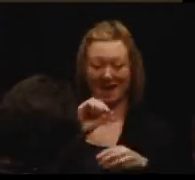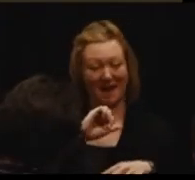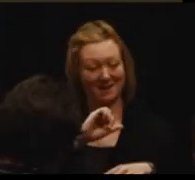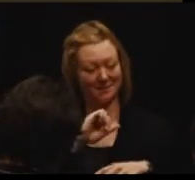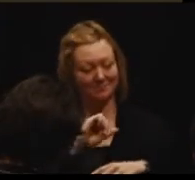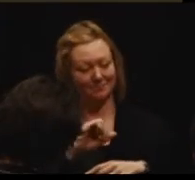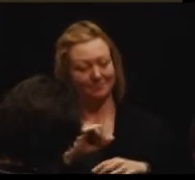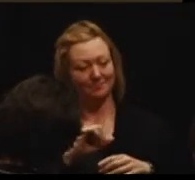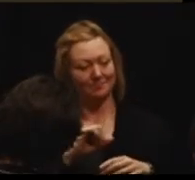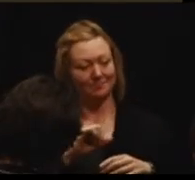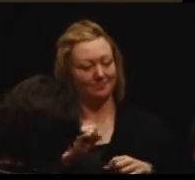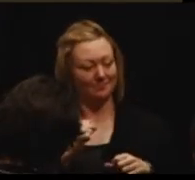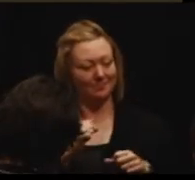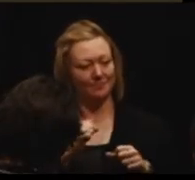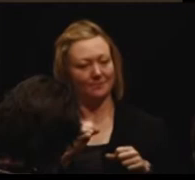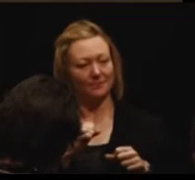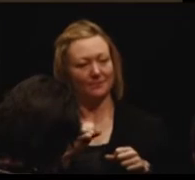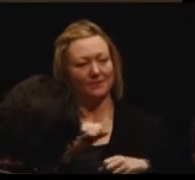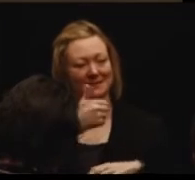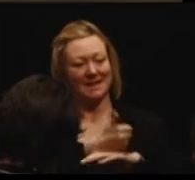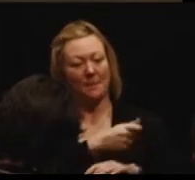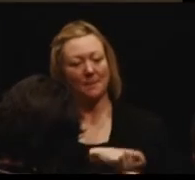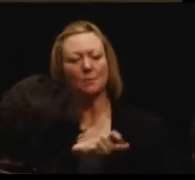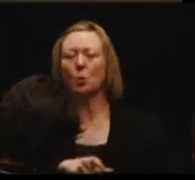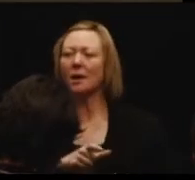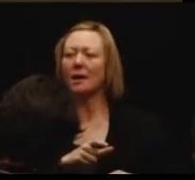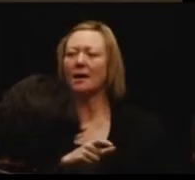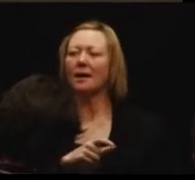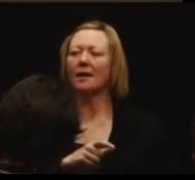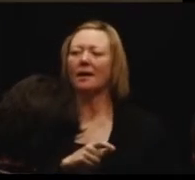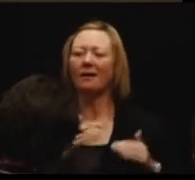be a very good amateur or hobbyist